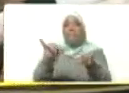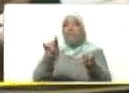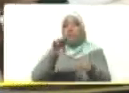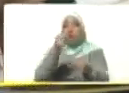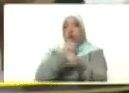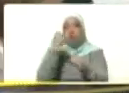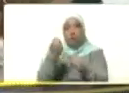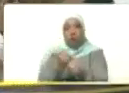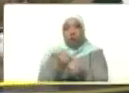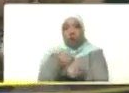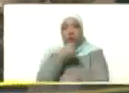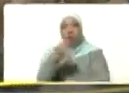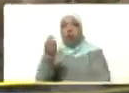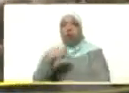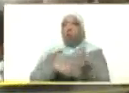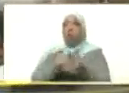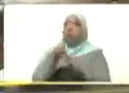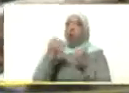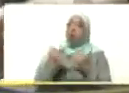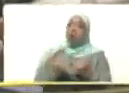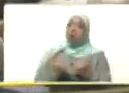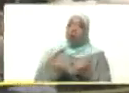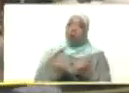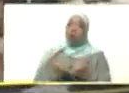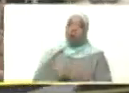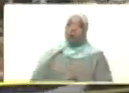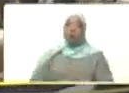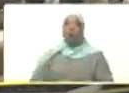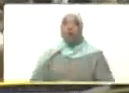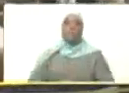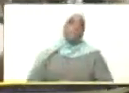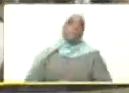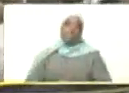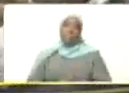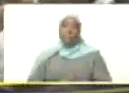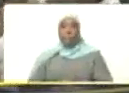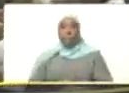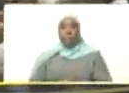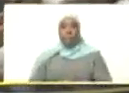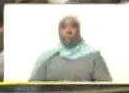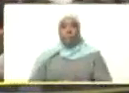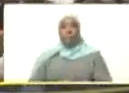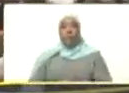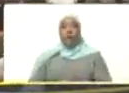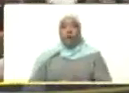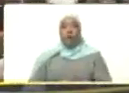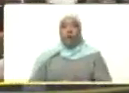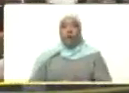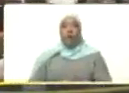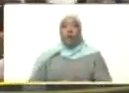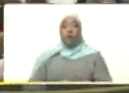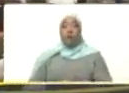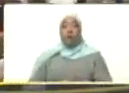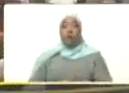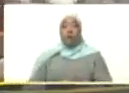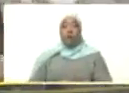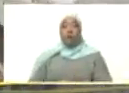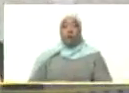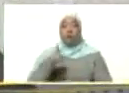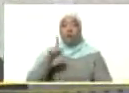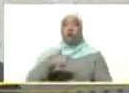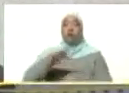In such a manner y de esa forma that the whole is more than a summation of the individual parts.